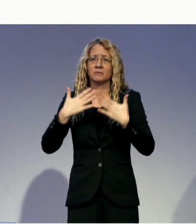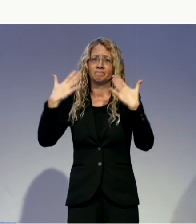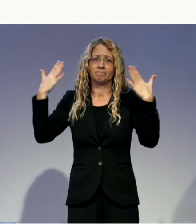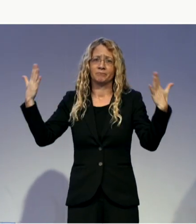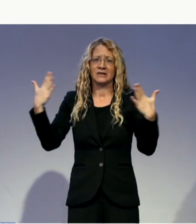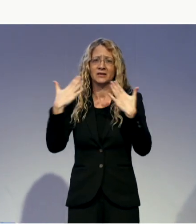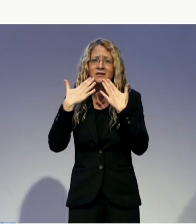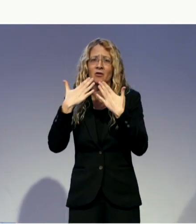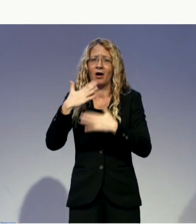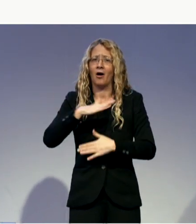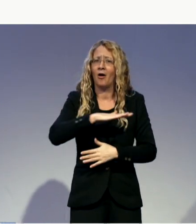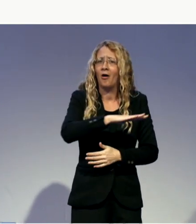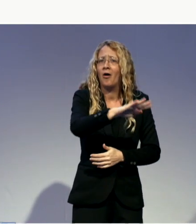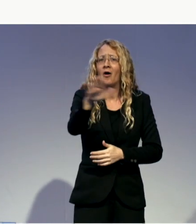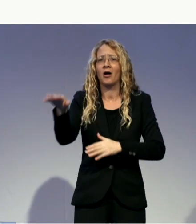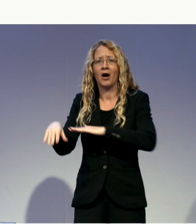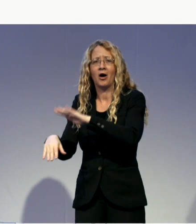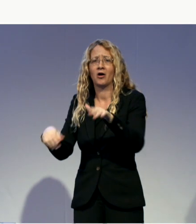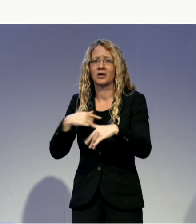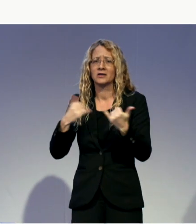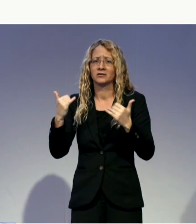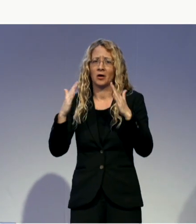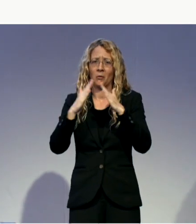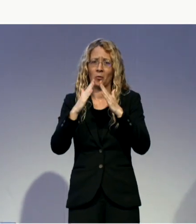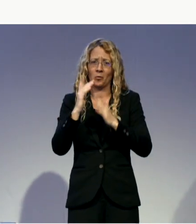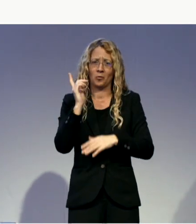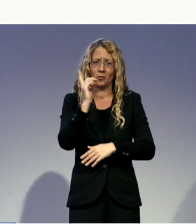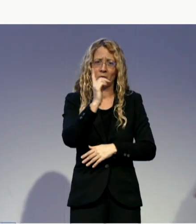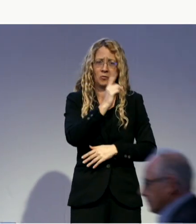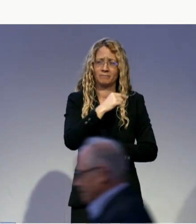I better now go home and be gone. So I'm gone.